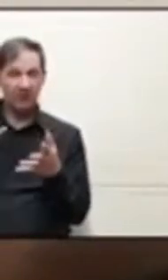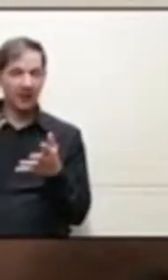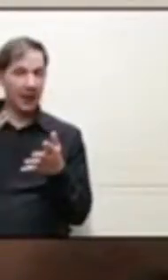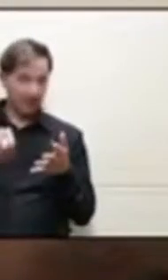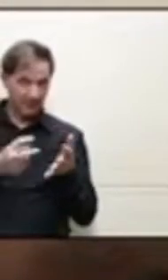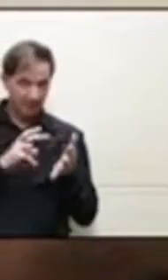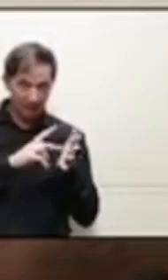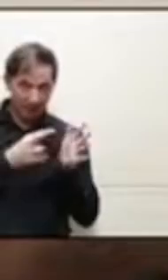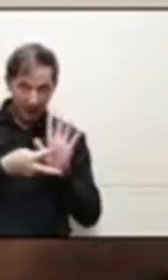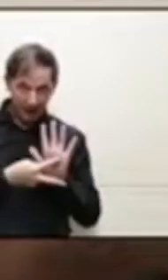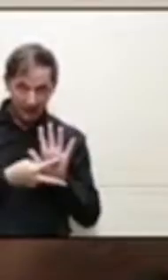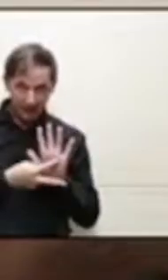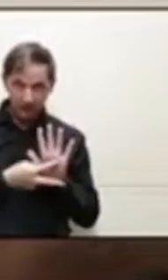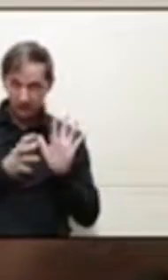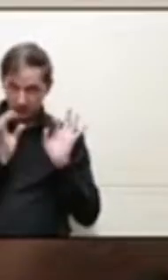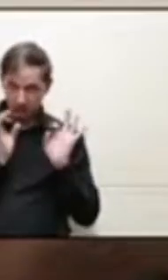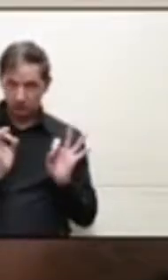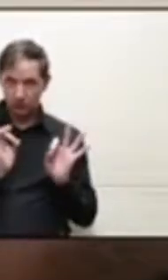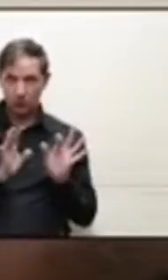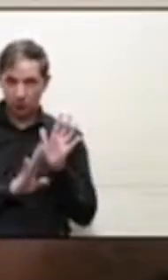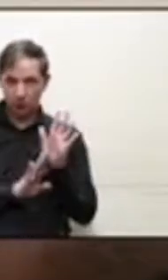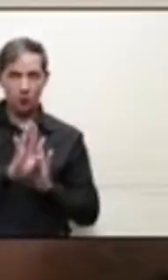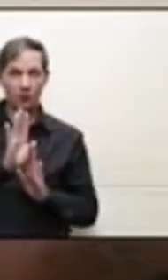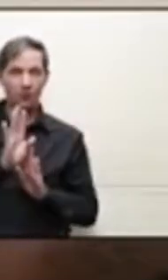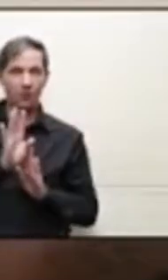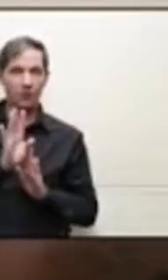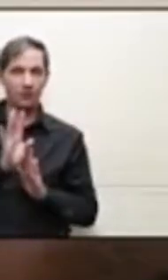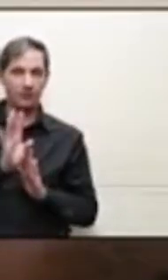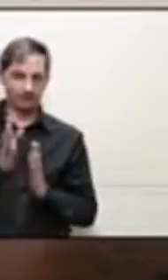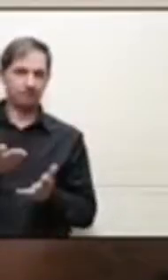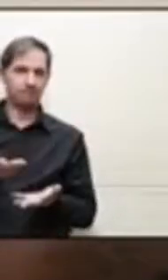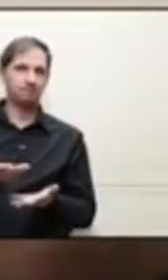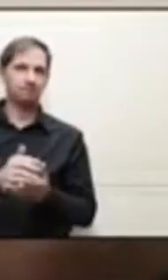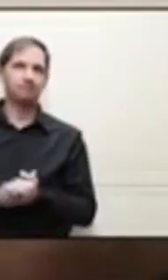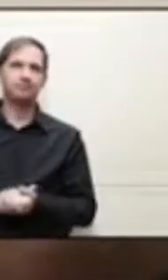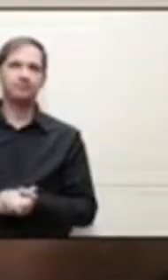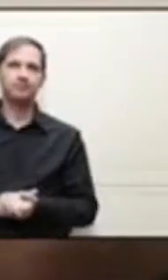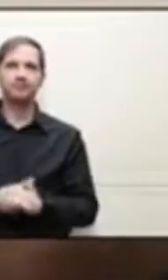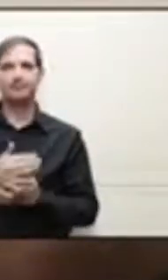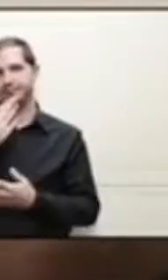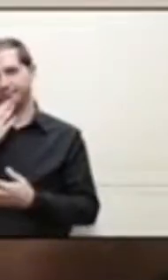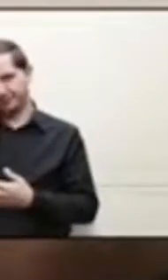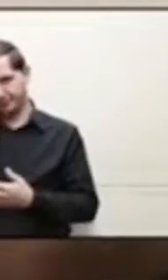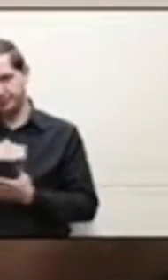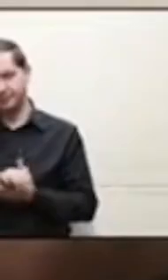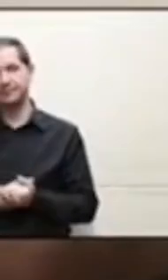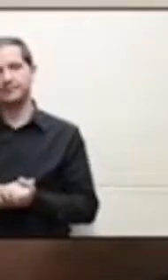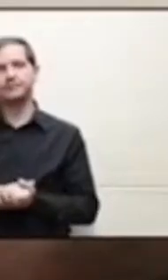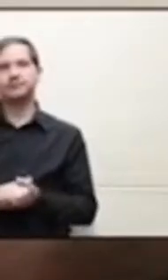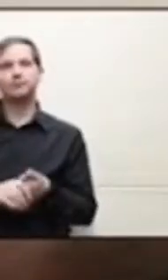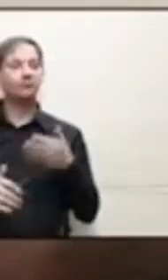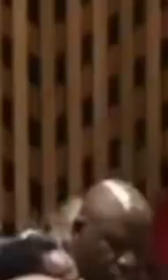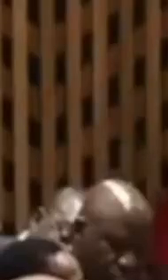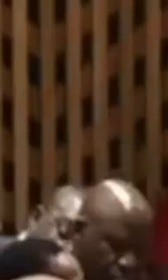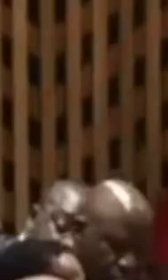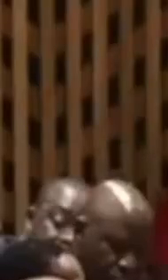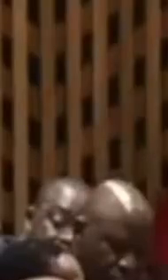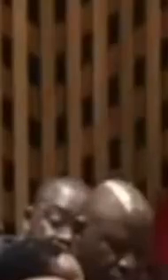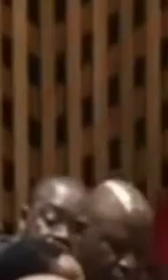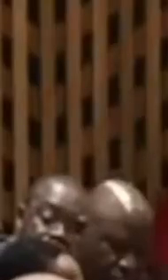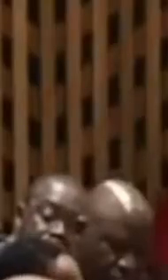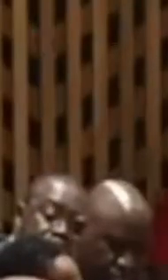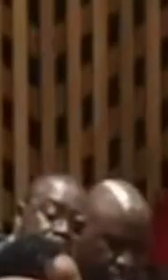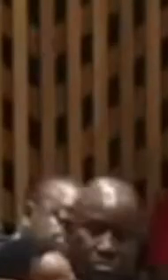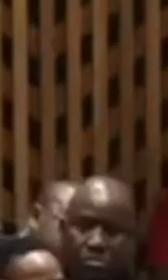are put in place in order to improve on this practice? Thank you so much. Thank you, Honorable Member.